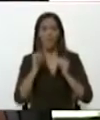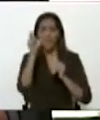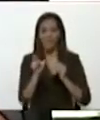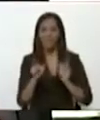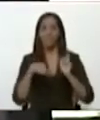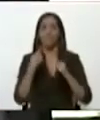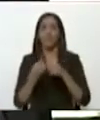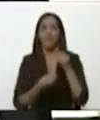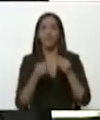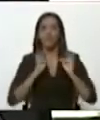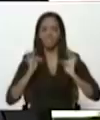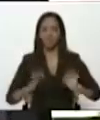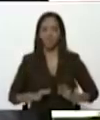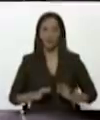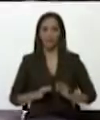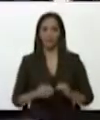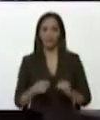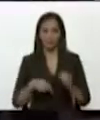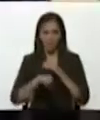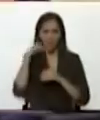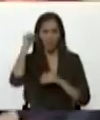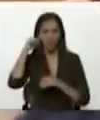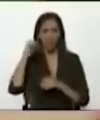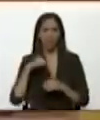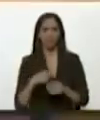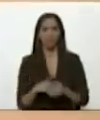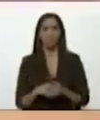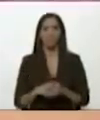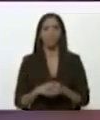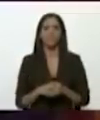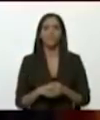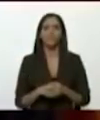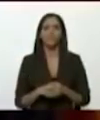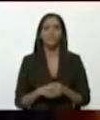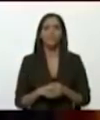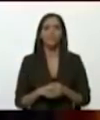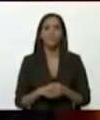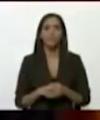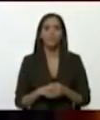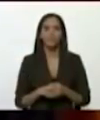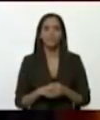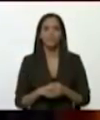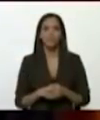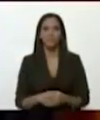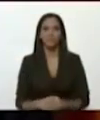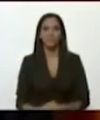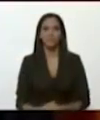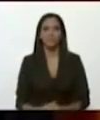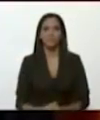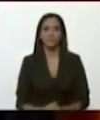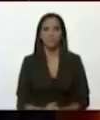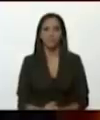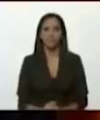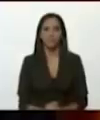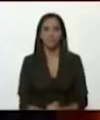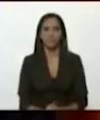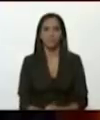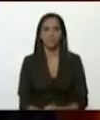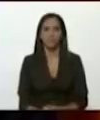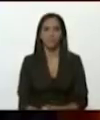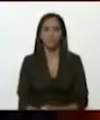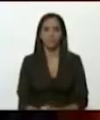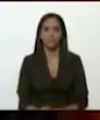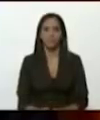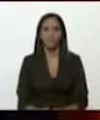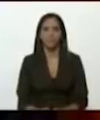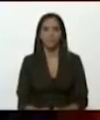hacerlo físicamente. Veamos el video y ya regresamos. I know it's nice to give aid, to get aid in food and medicine